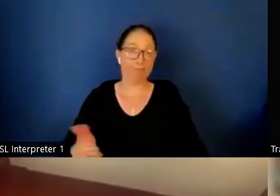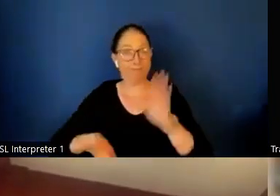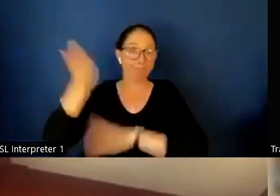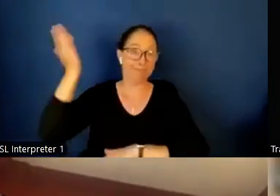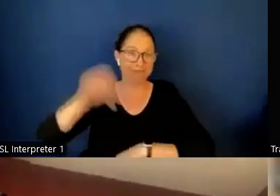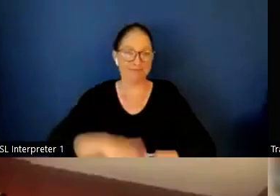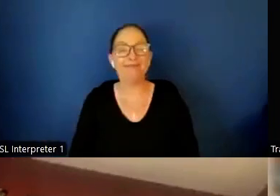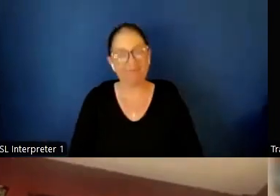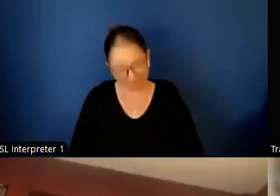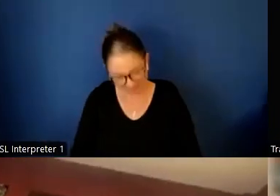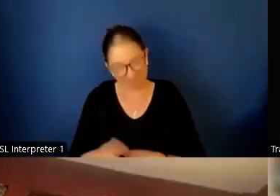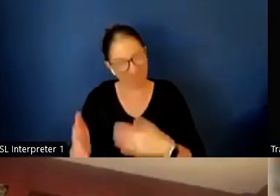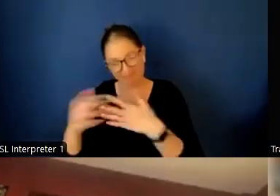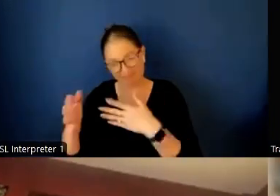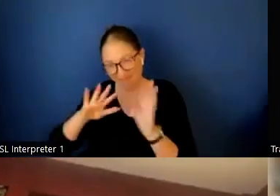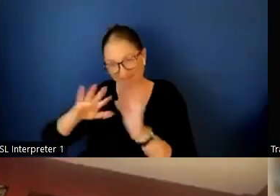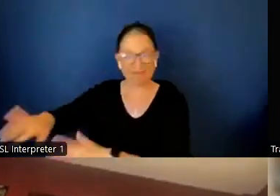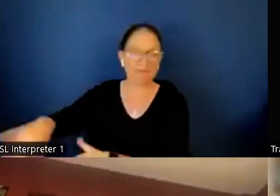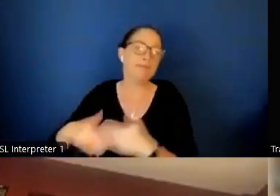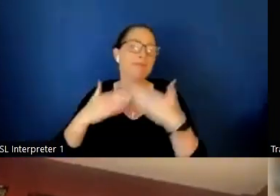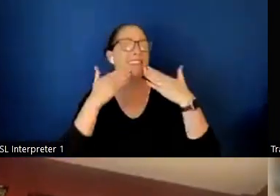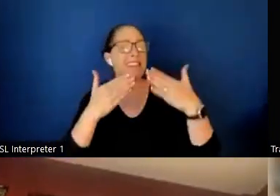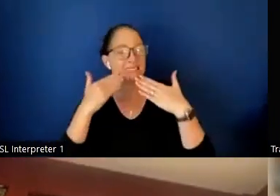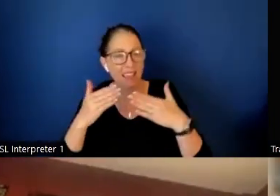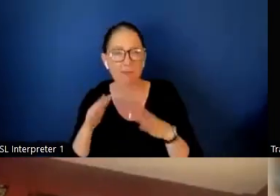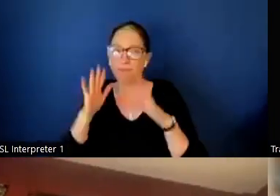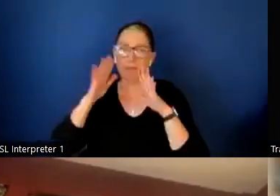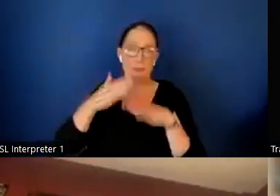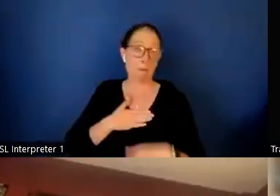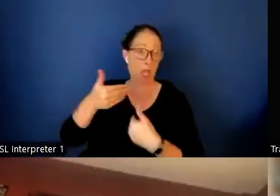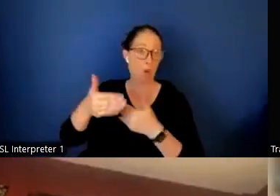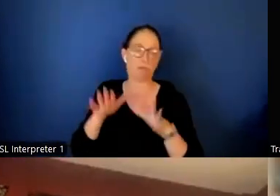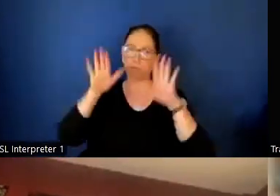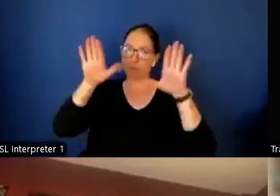anyway, thank you so much. I had a really wonderful conversation in my room. I hope you